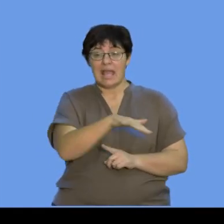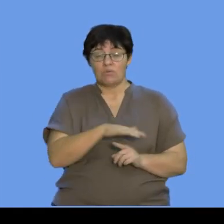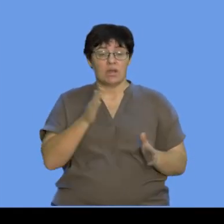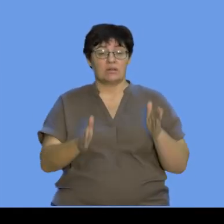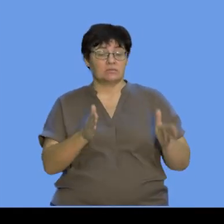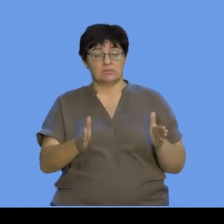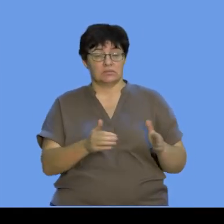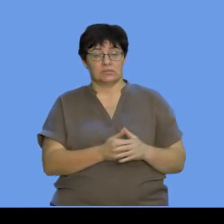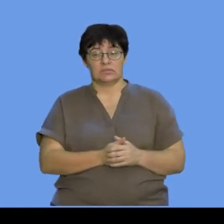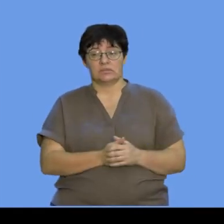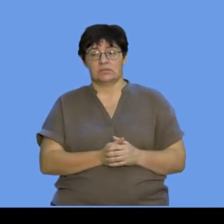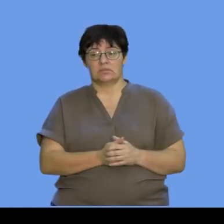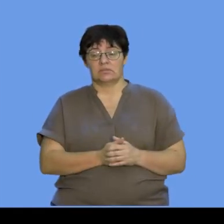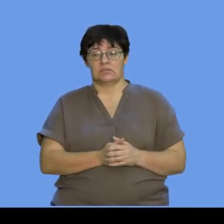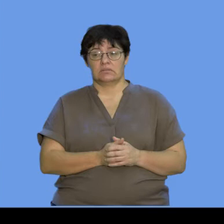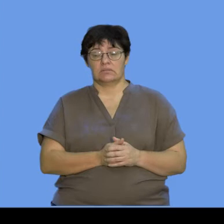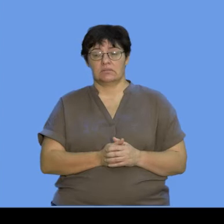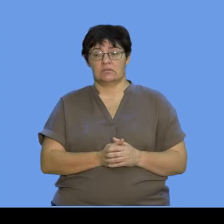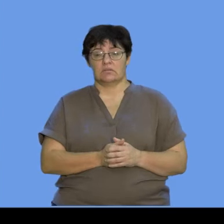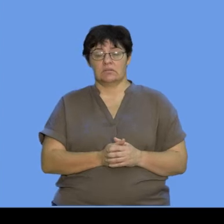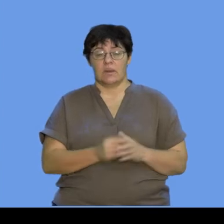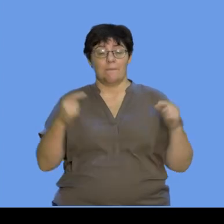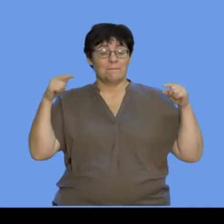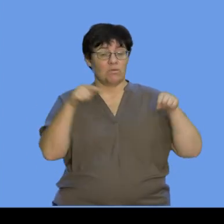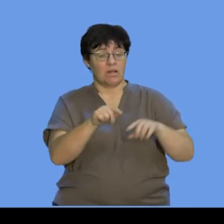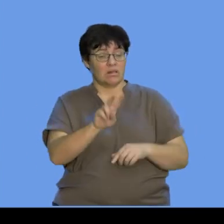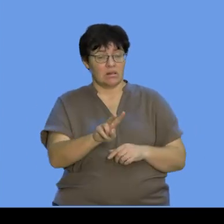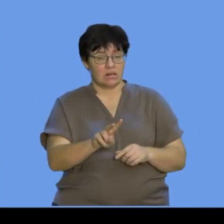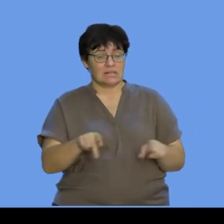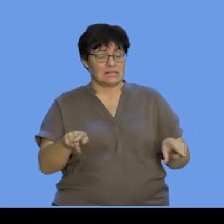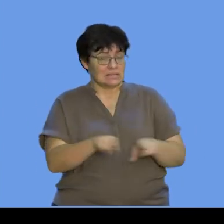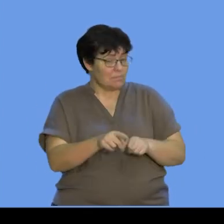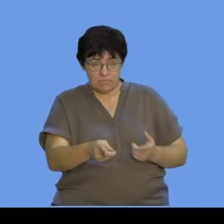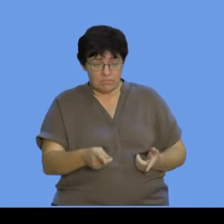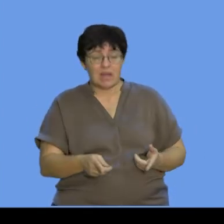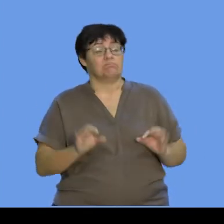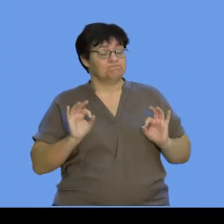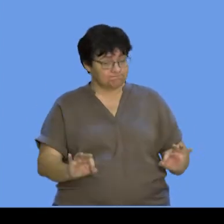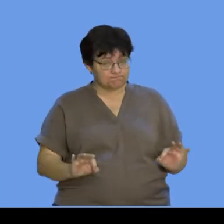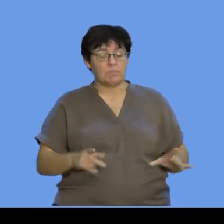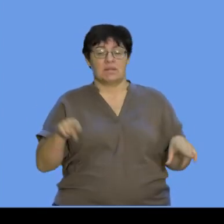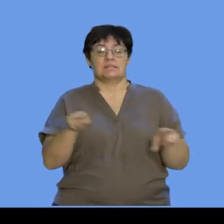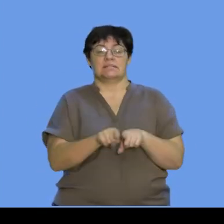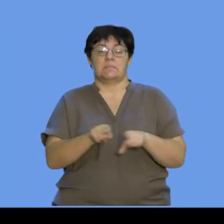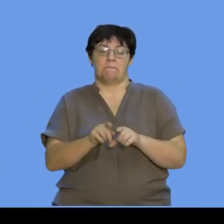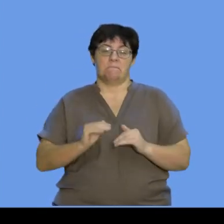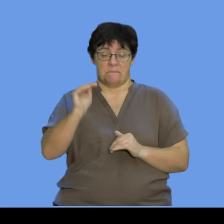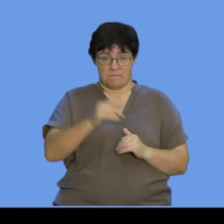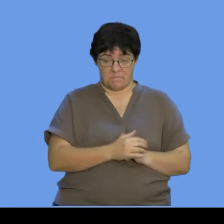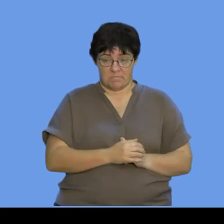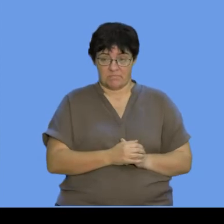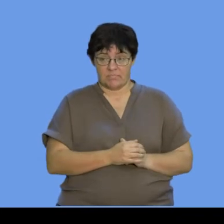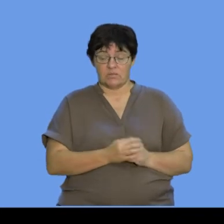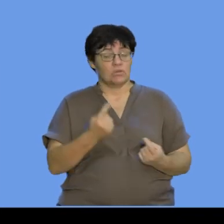areas between, are the triangles between two parallel lines or not? If they are, it means they have the same height.